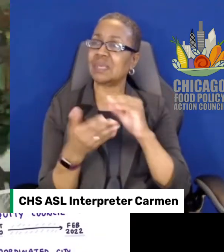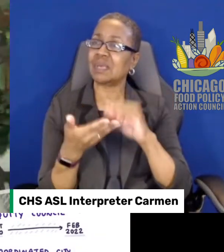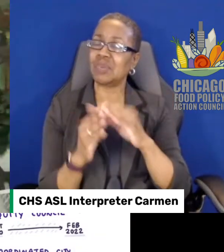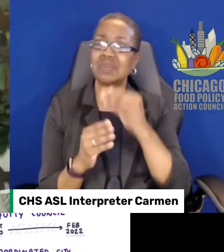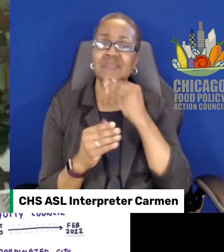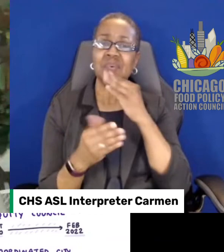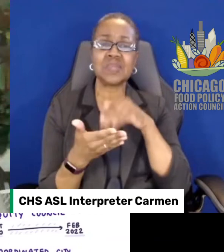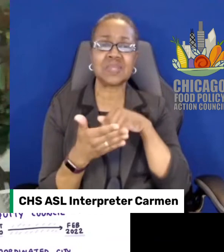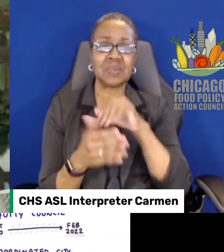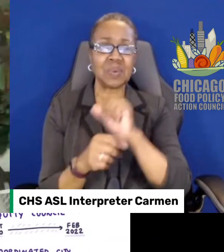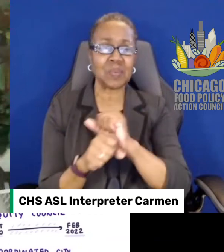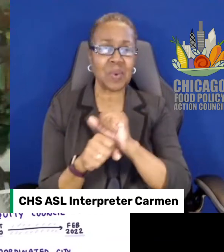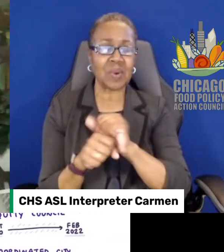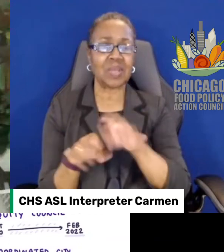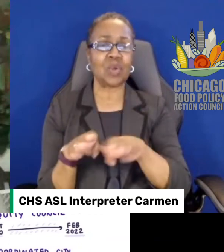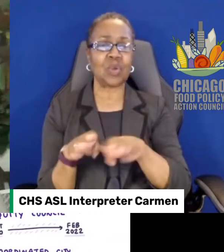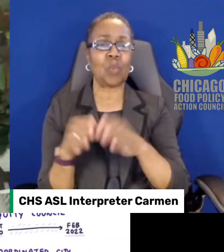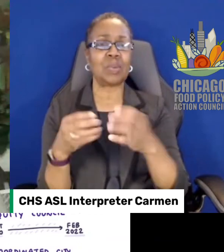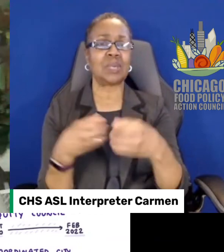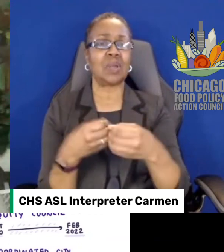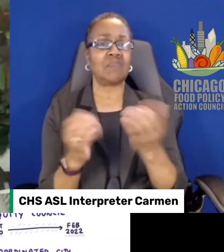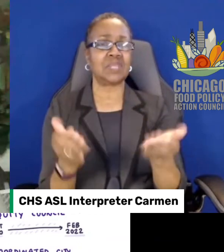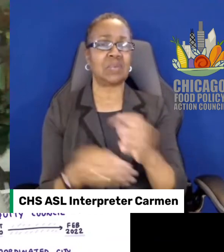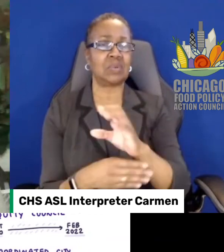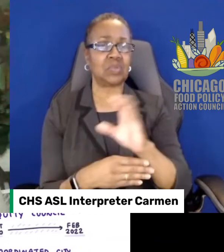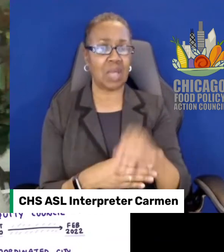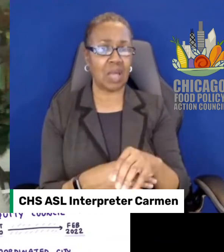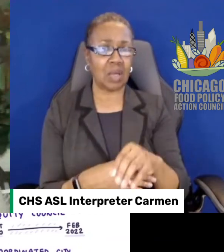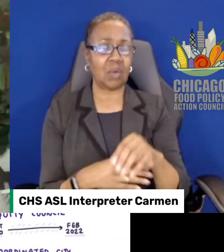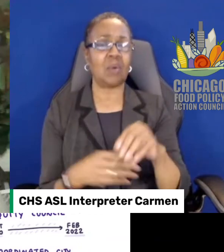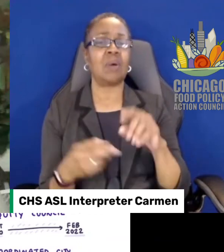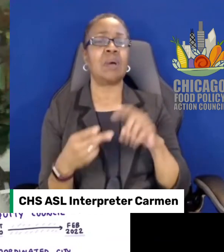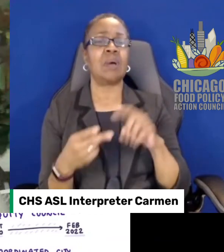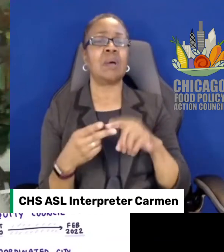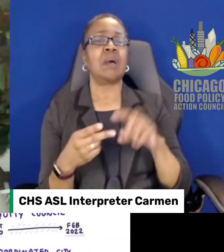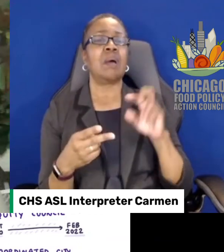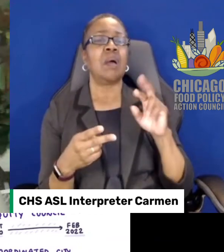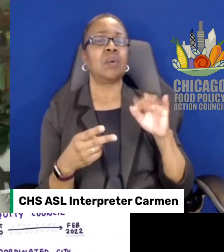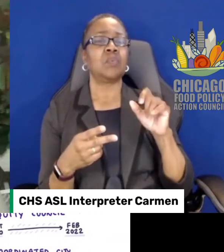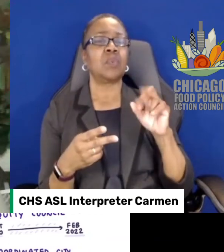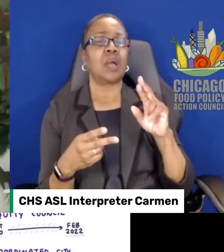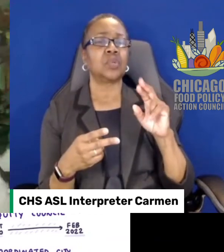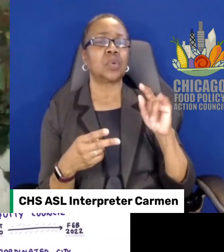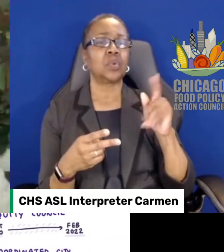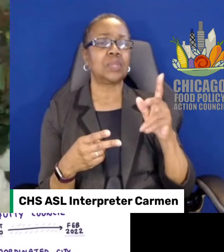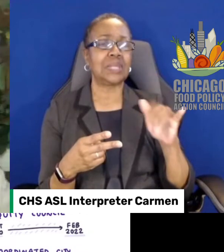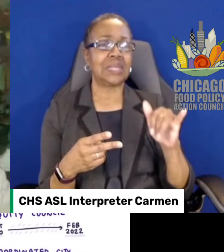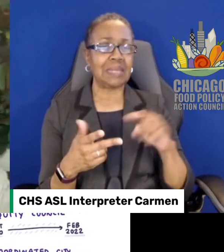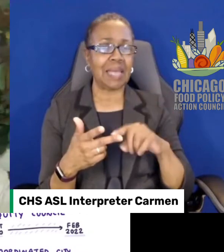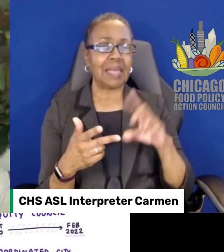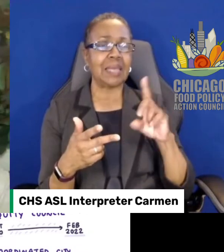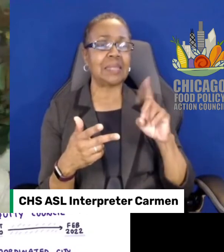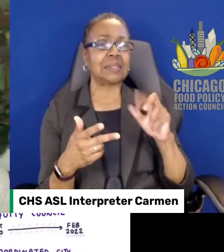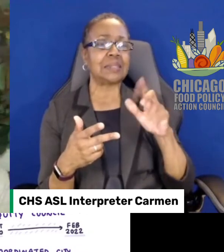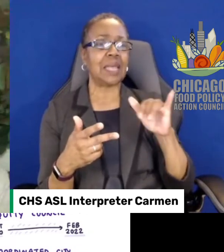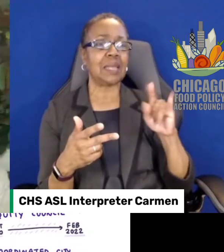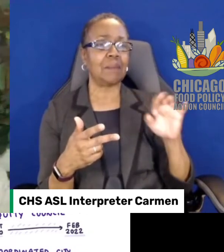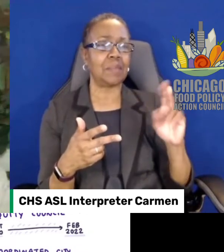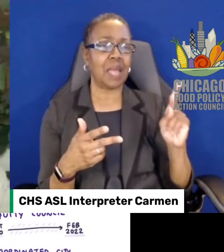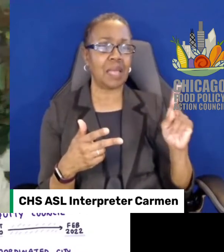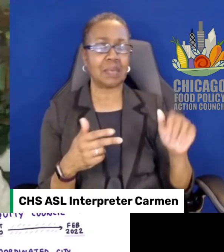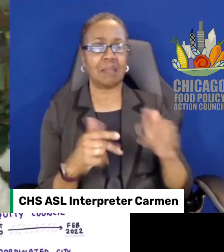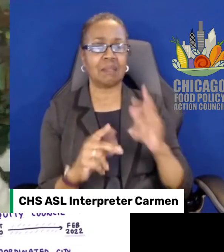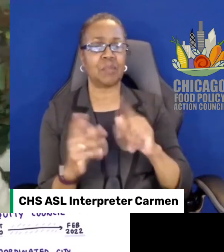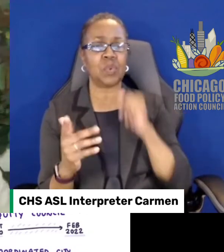Chicago office. Met Roger Cooley, Danny Block, and a few other folks that are kind of old timers, and a bunch of